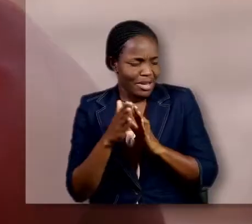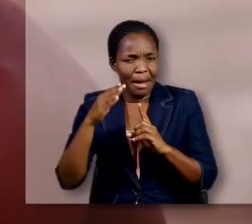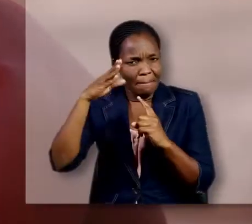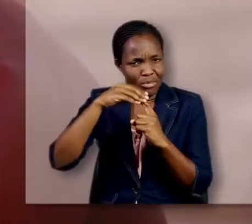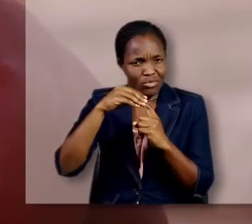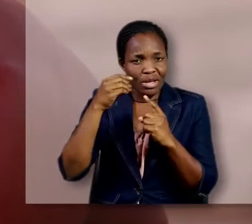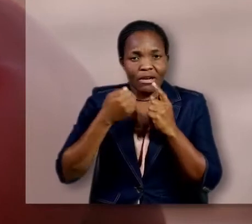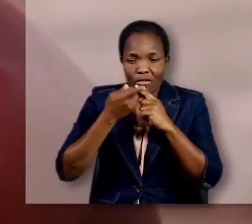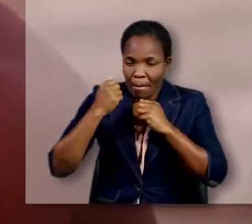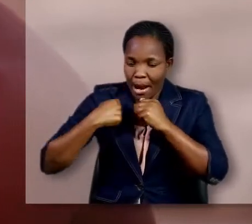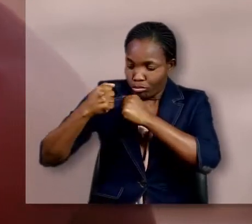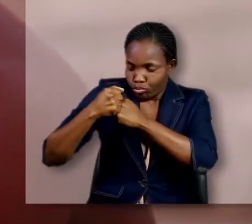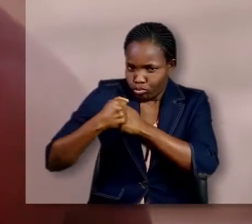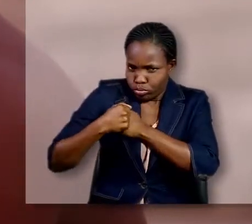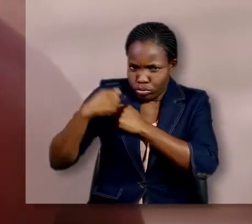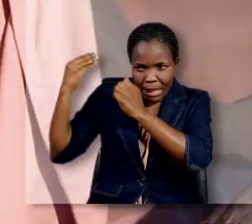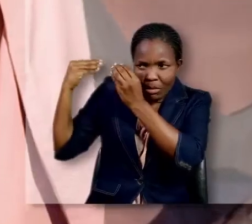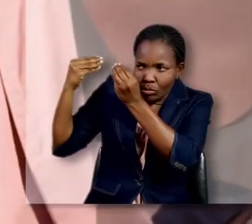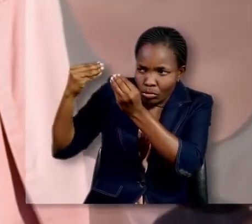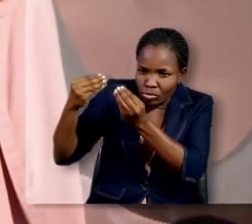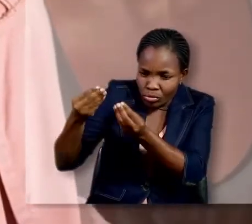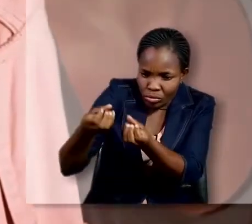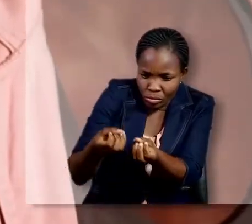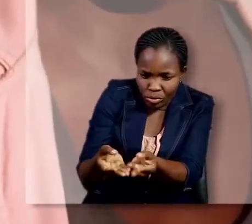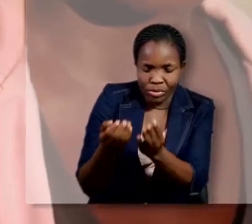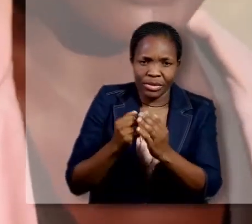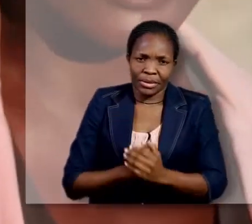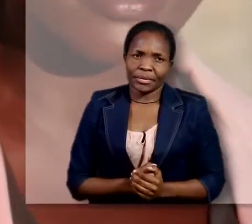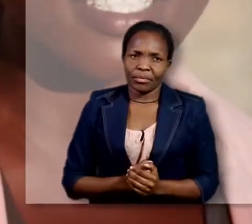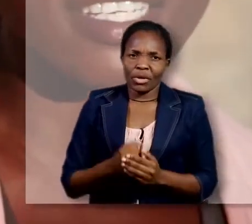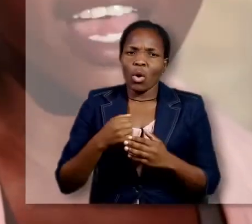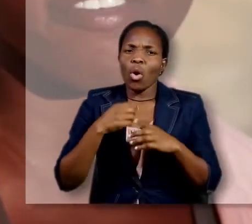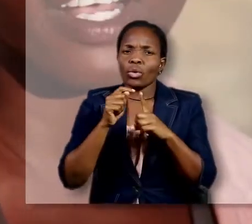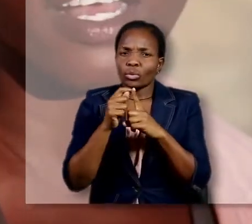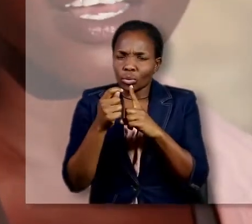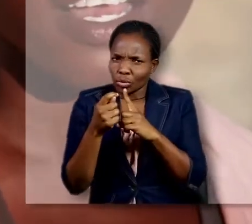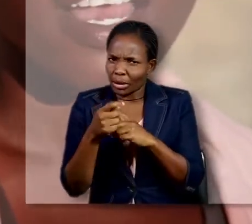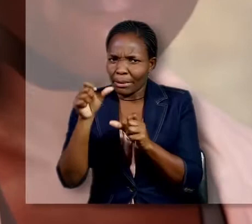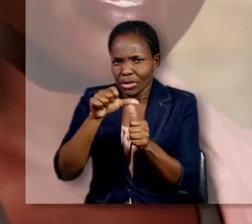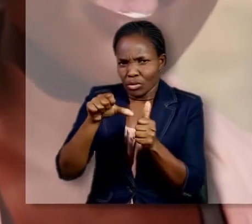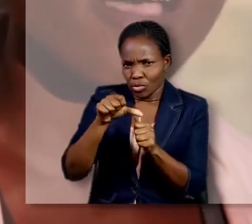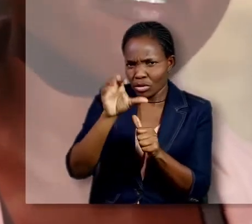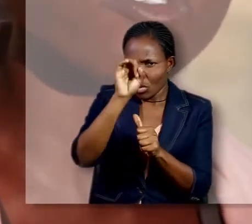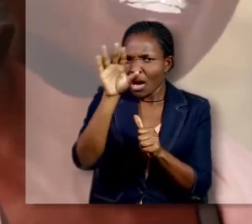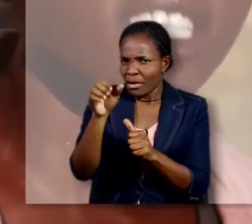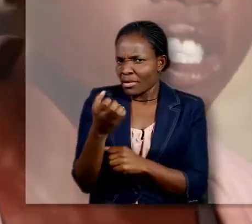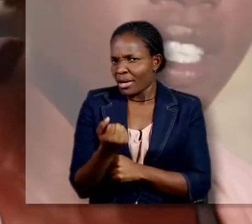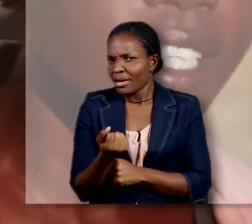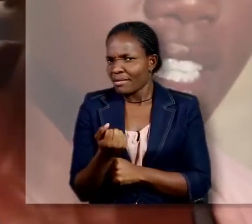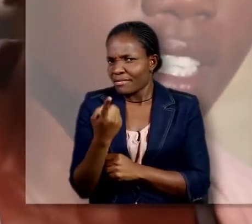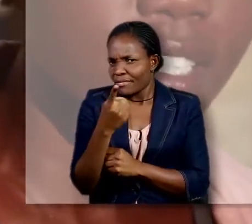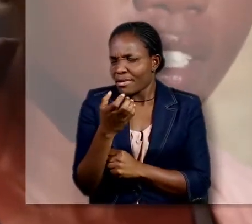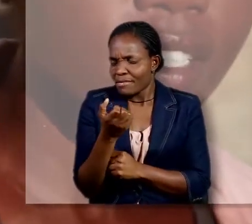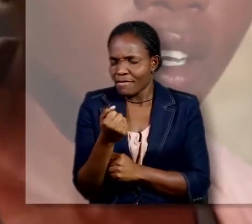down to me through my father's bloodstream. So there are tribal societies in Africa, and they have